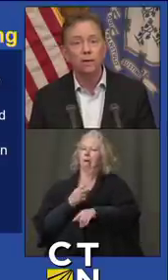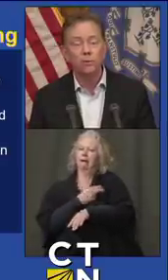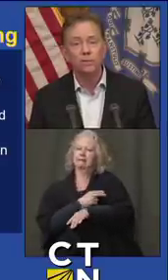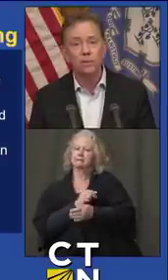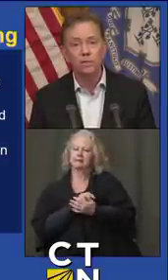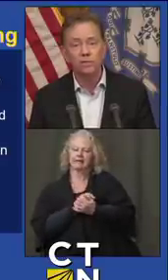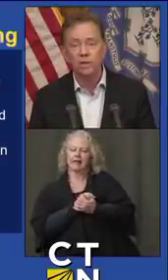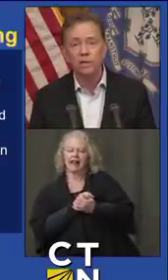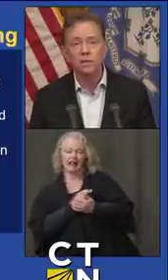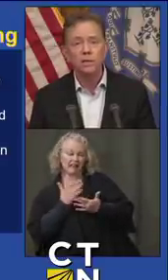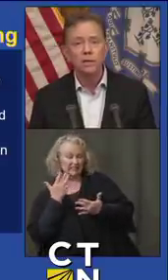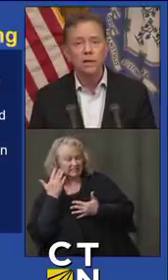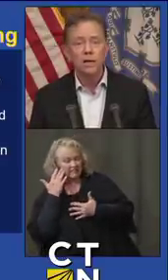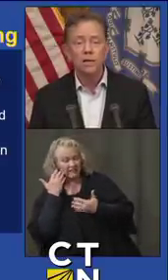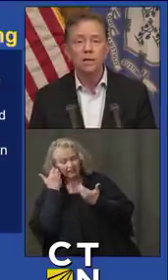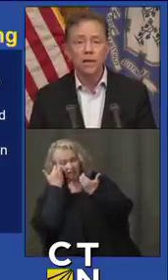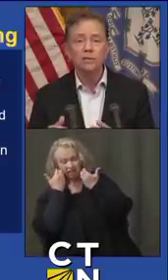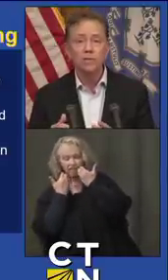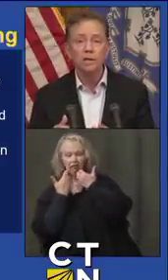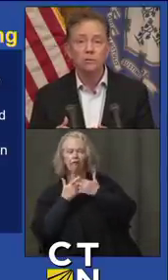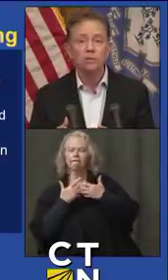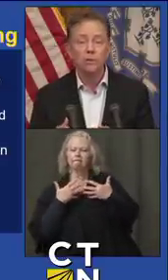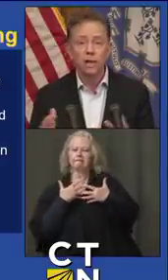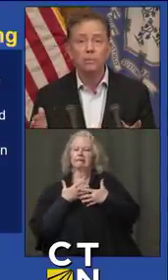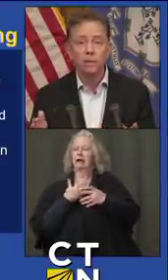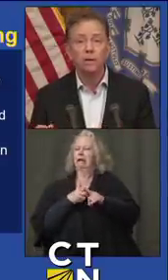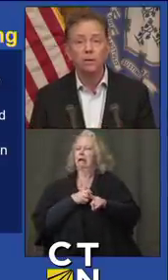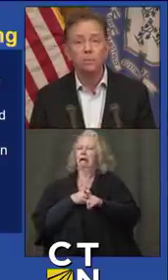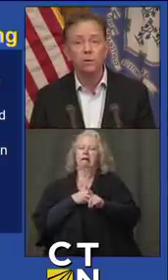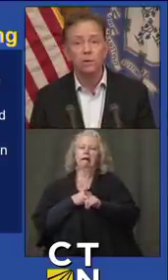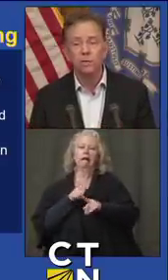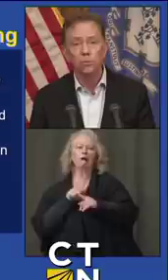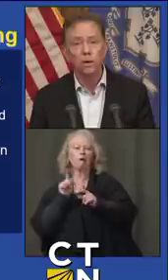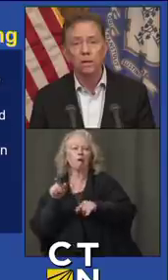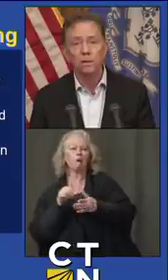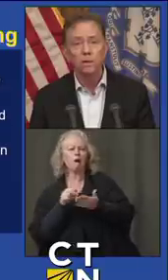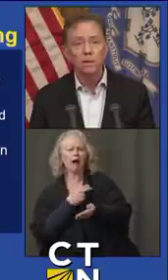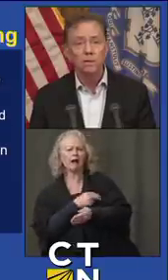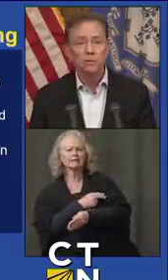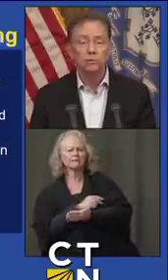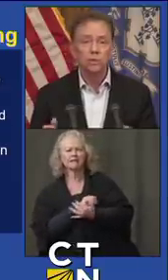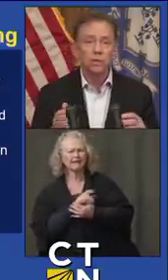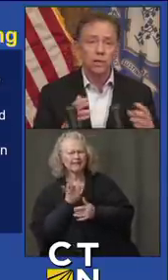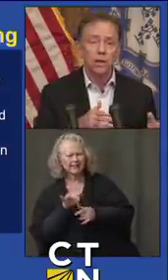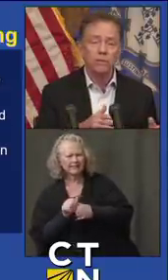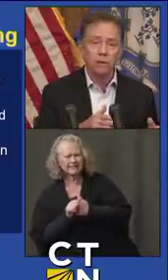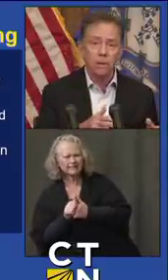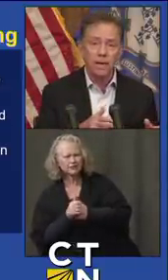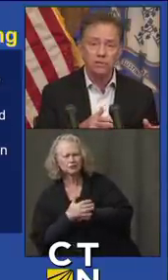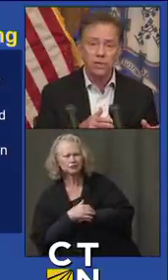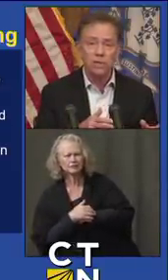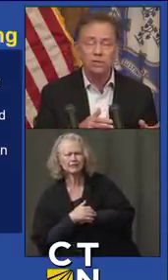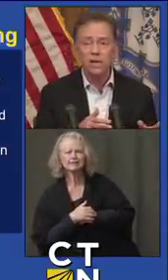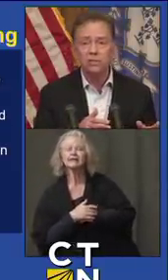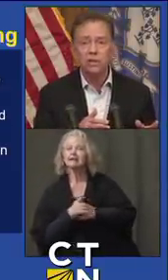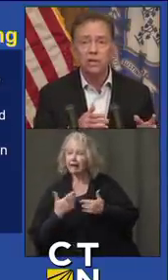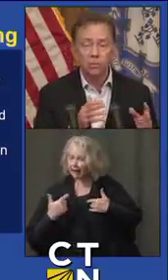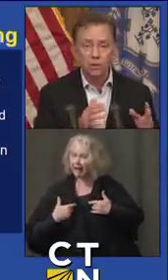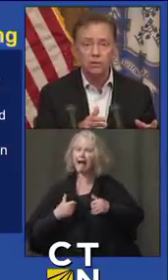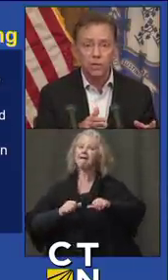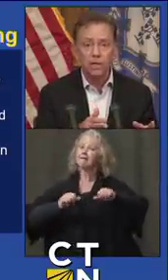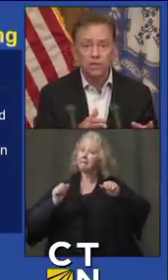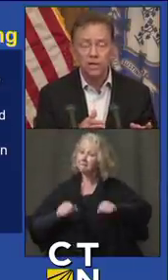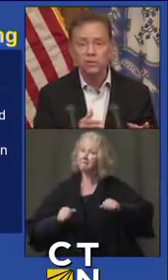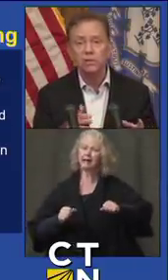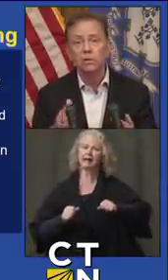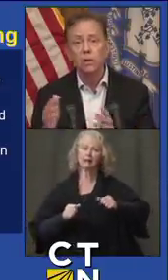get increasingly sick. And that's dangerous for them and their community as well. So just like we have capacity in testing, and I want